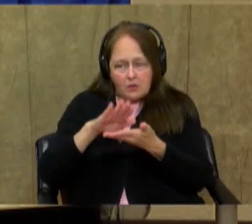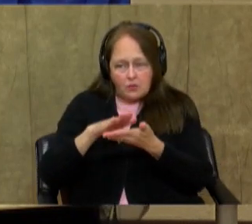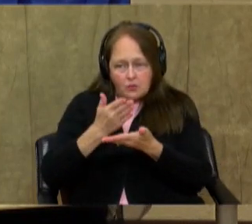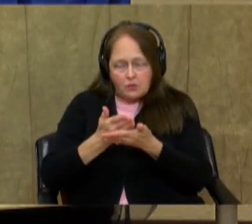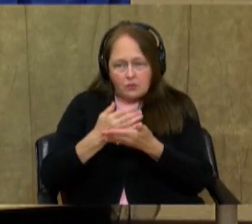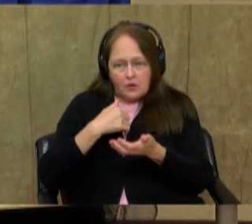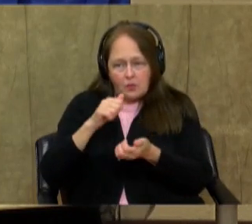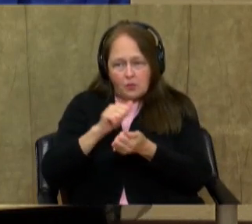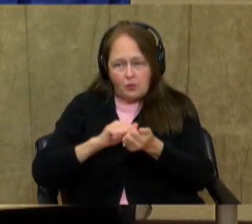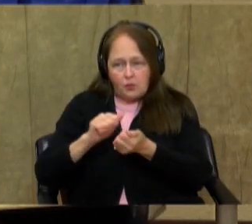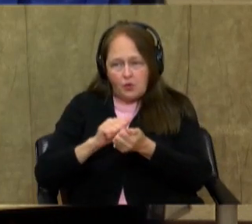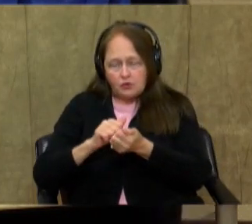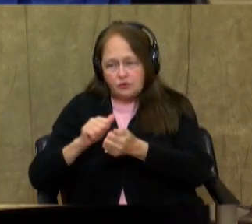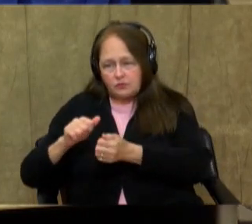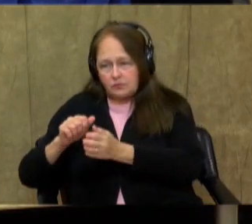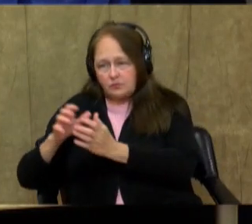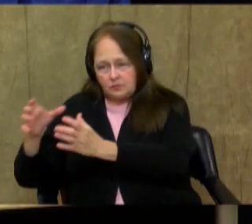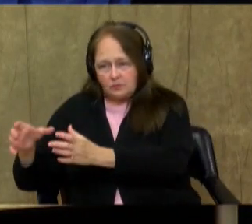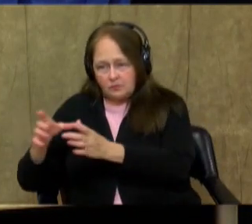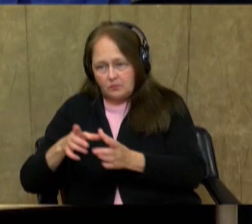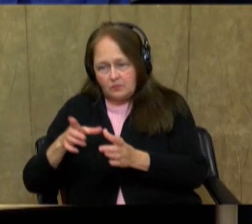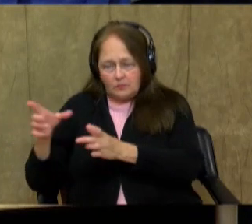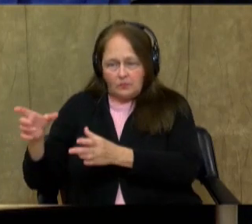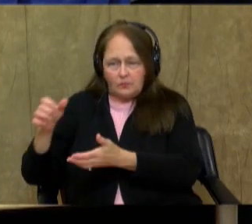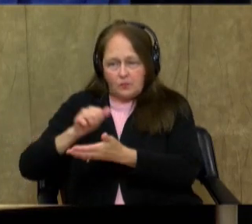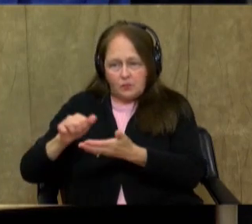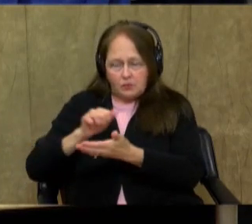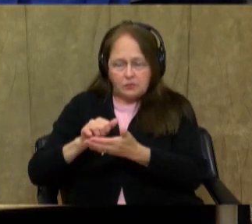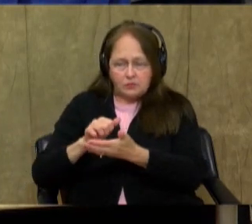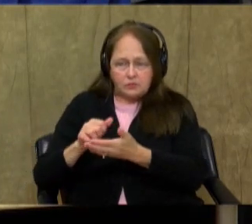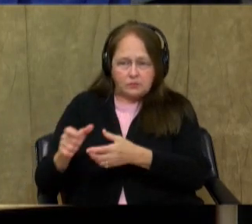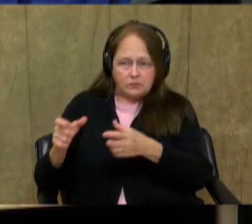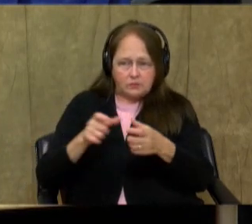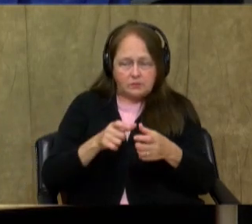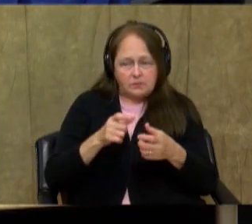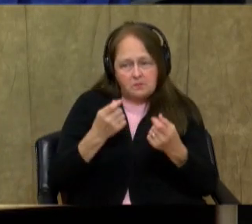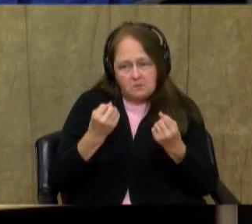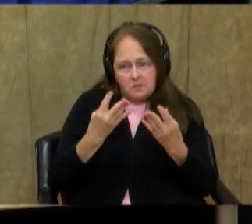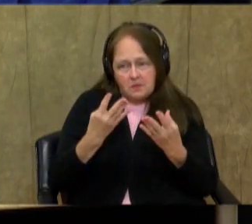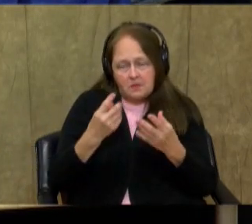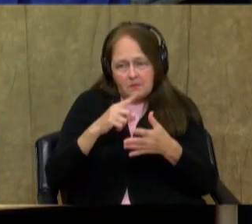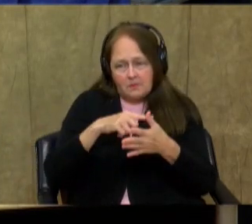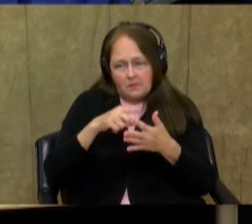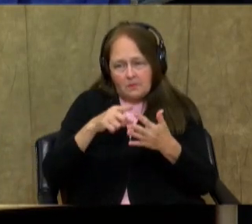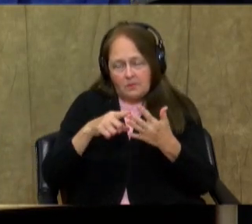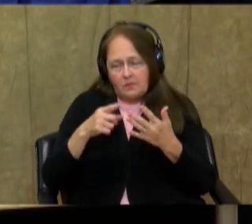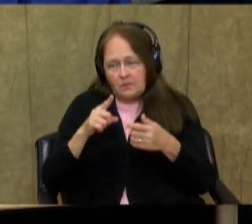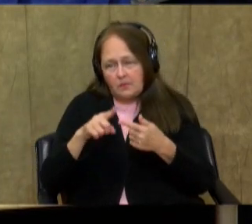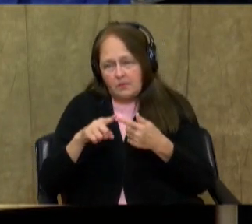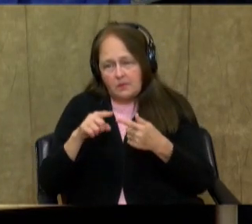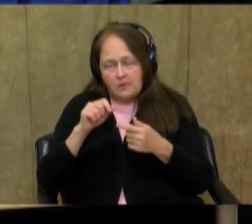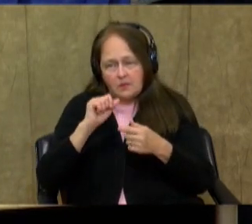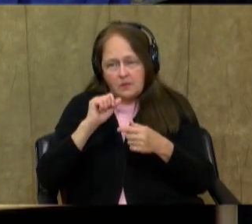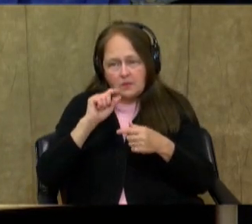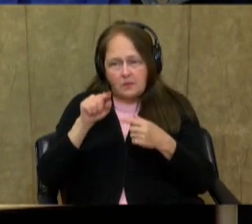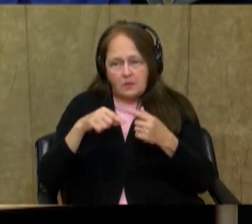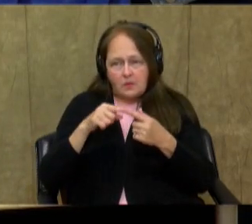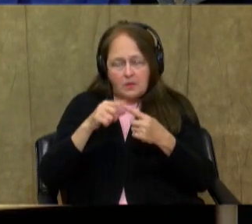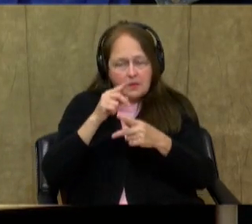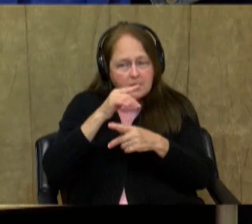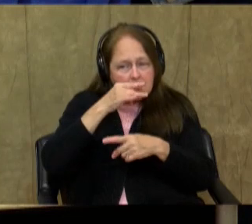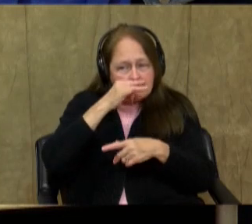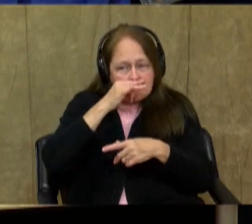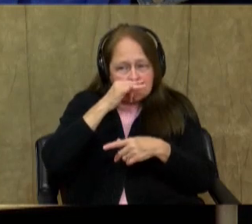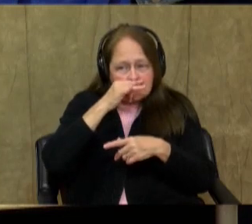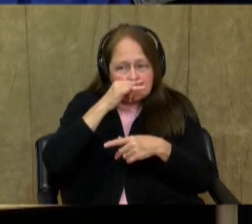I'm washing dishes at the same time. Kind of goes hand in hand. Multitasking. Last but not least, these kids are